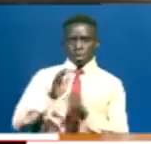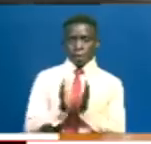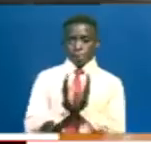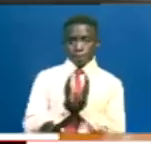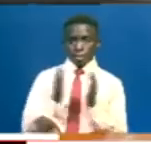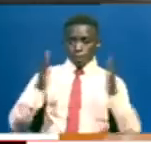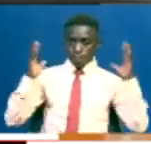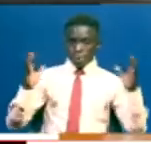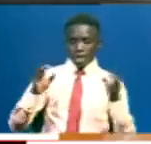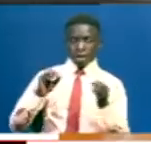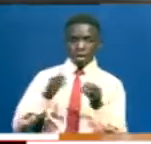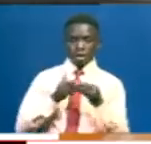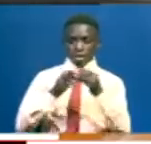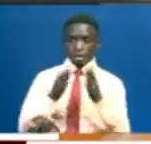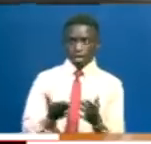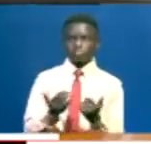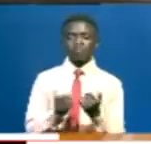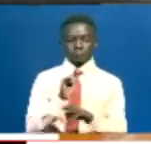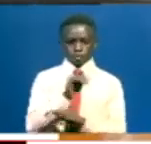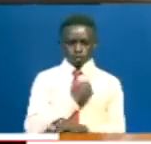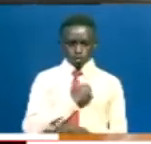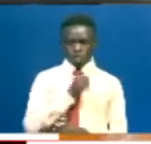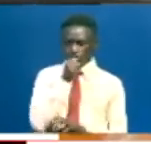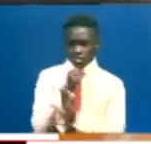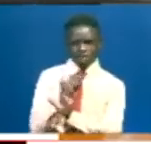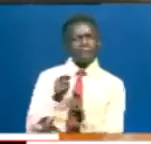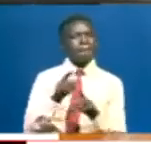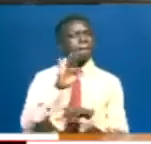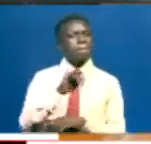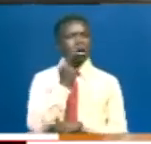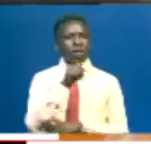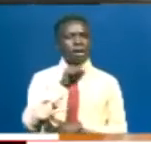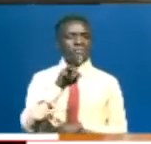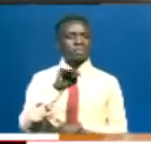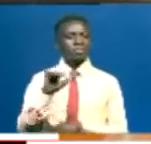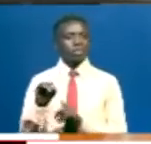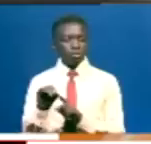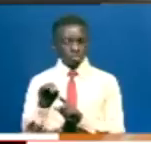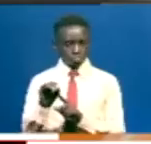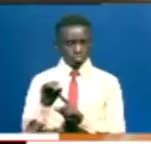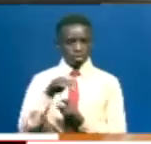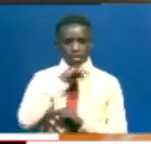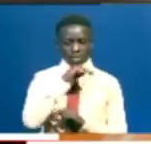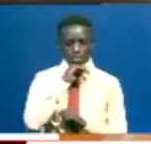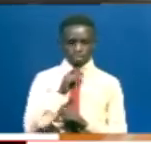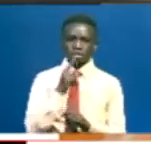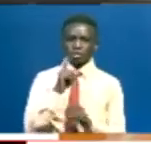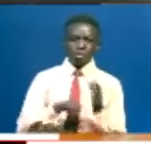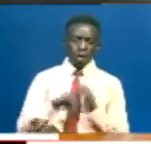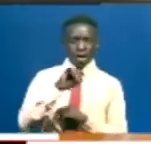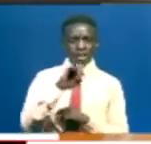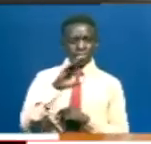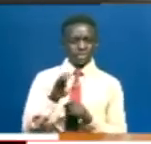challenged the call, by Azimio Coalition Leader Raila Odinga of opening the IEBC